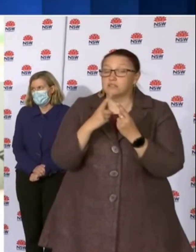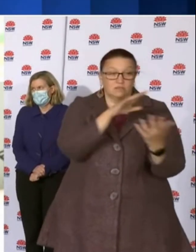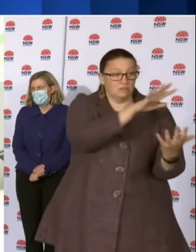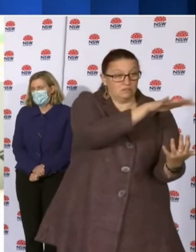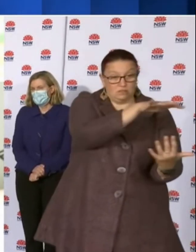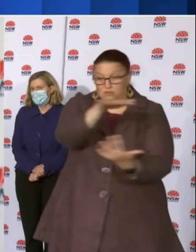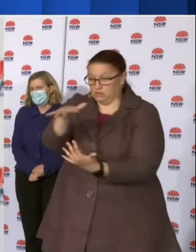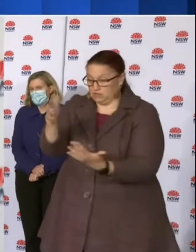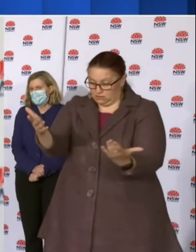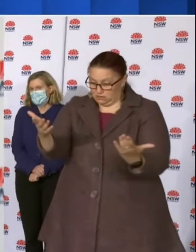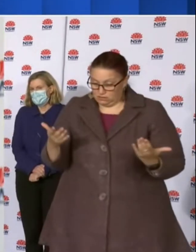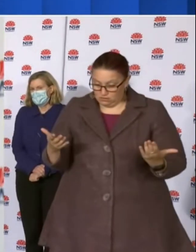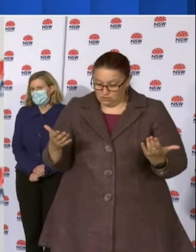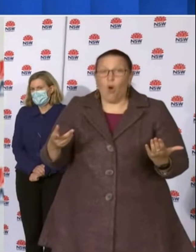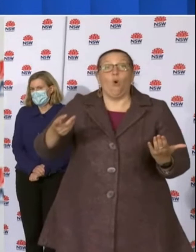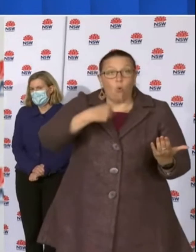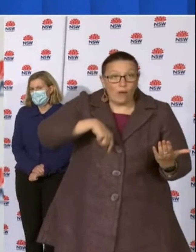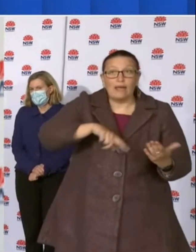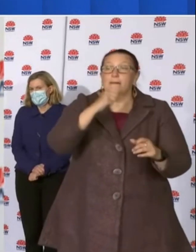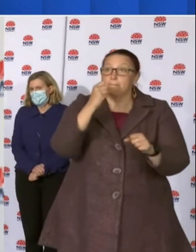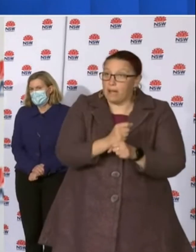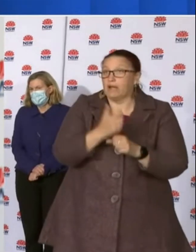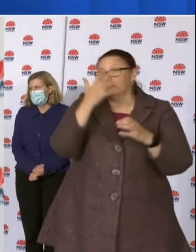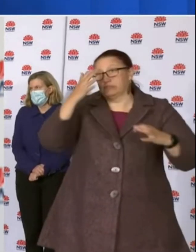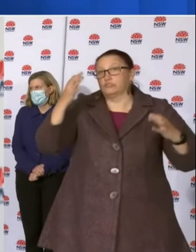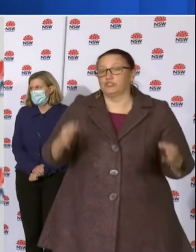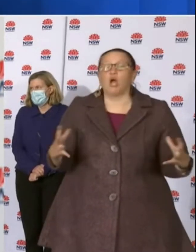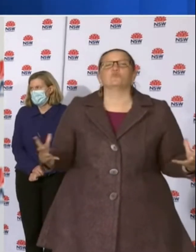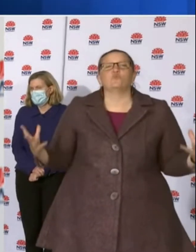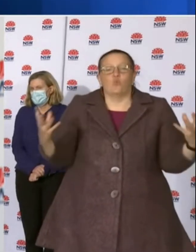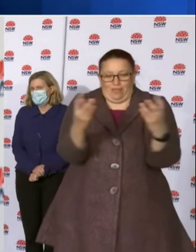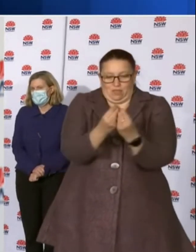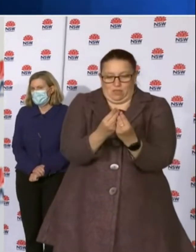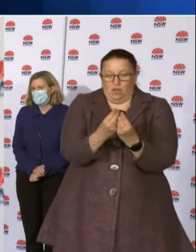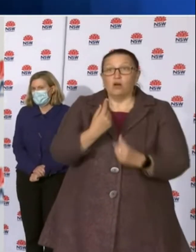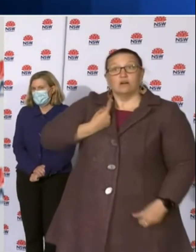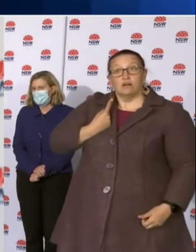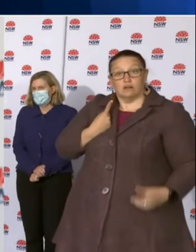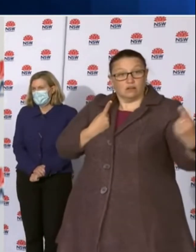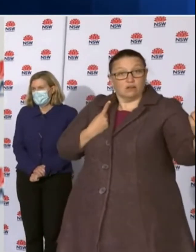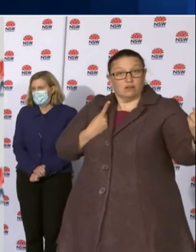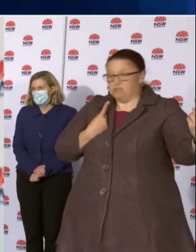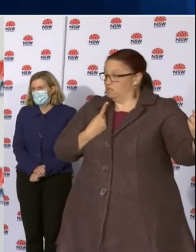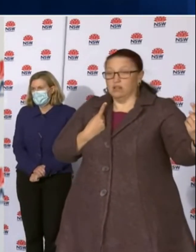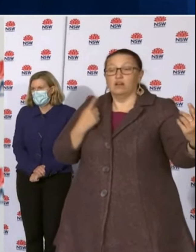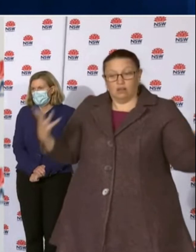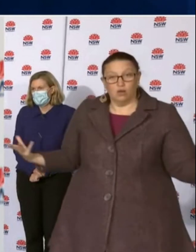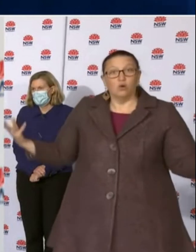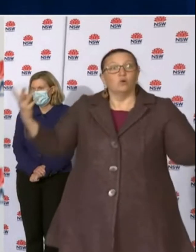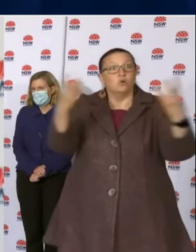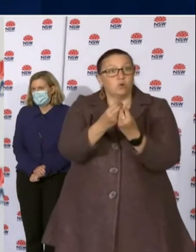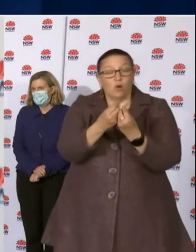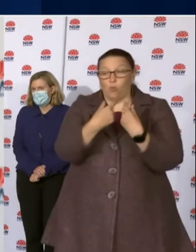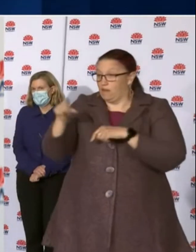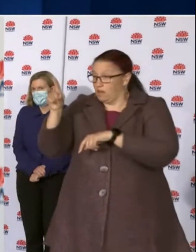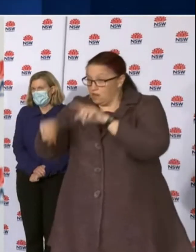makes a decision. And it's a collective decision, as you'd expect. You wouldn't want everybody to have exactly the same view, but at the end of the day, we come out with a decision,